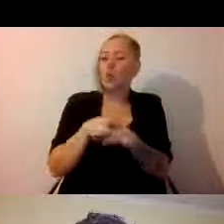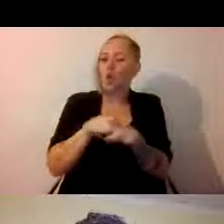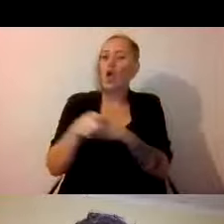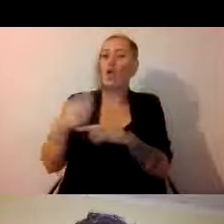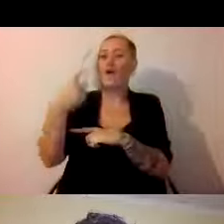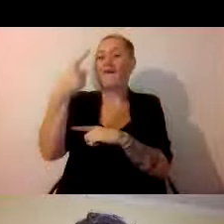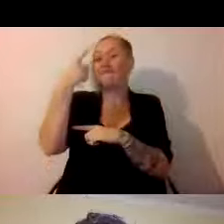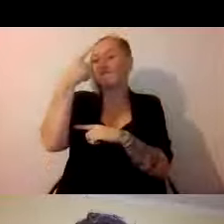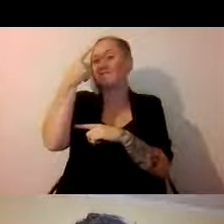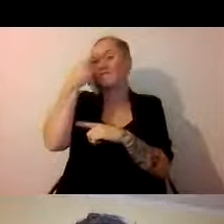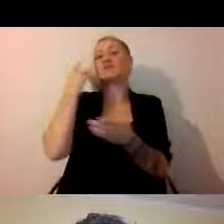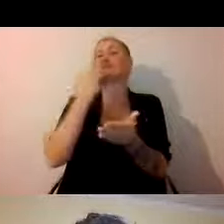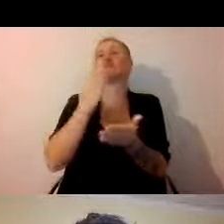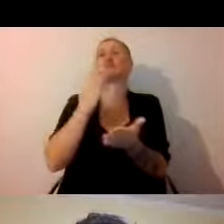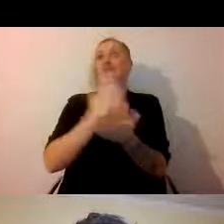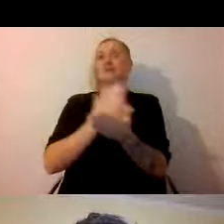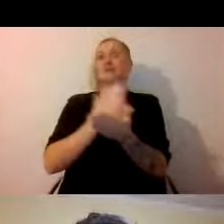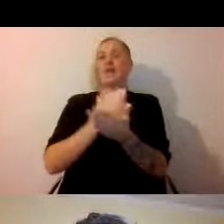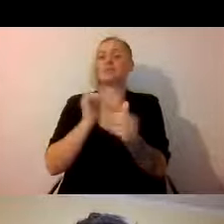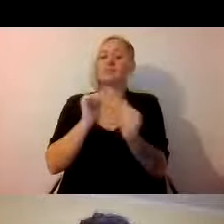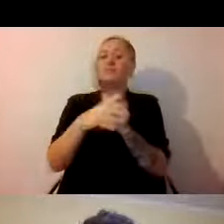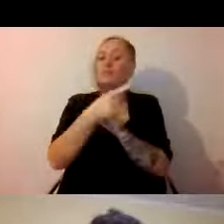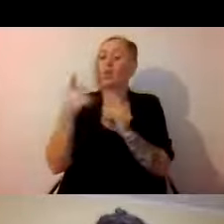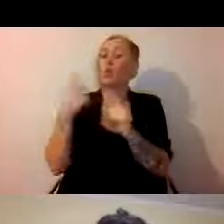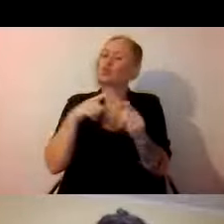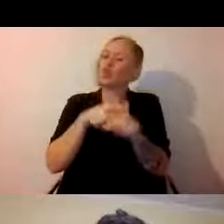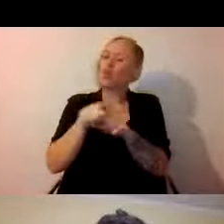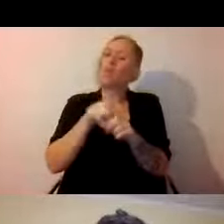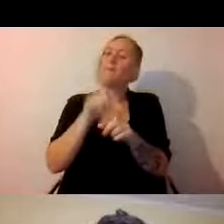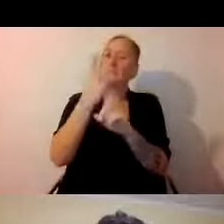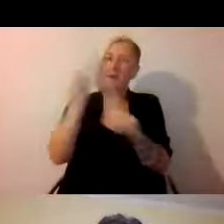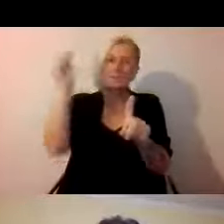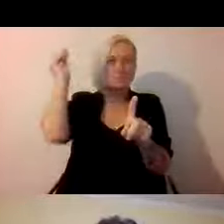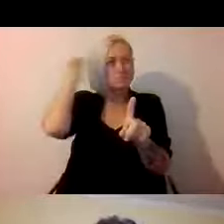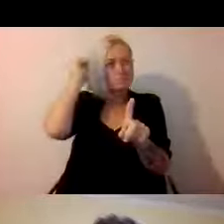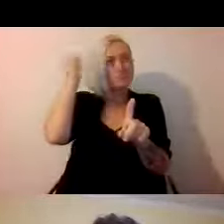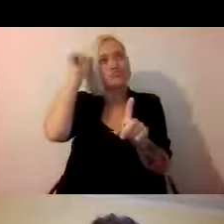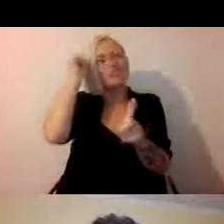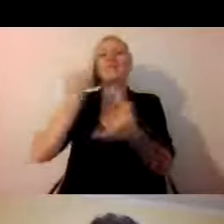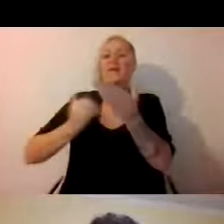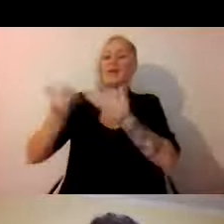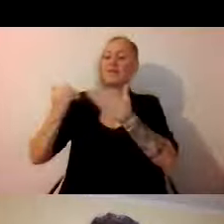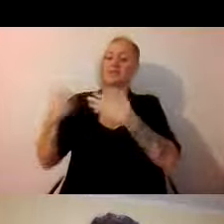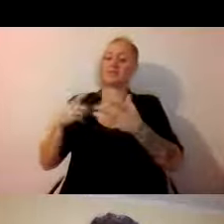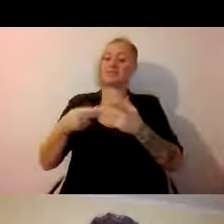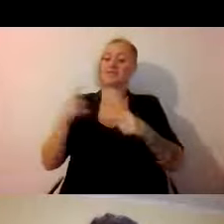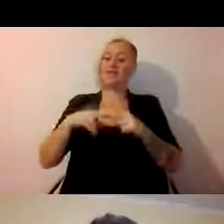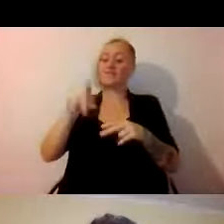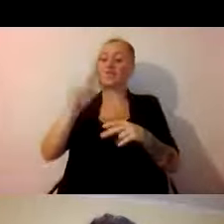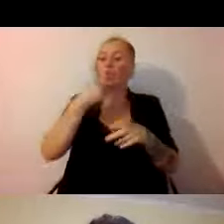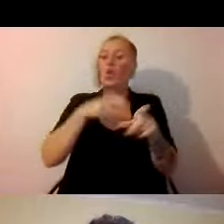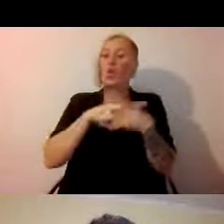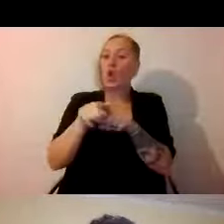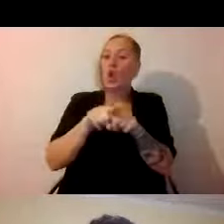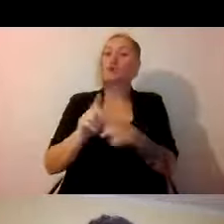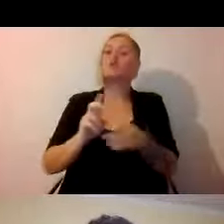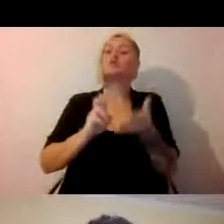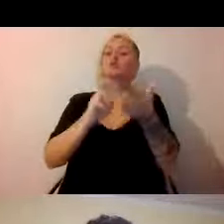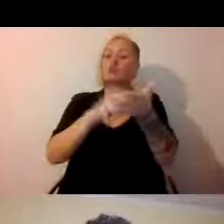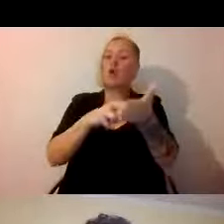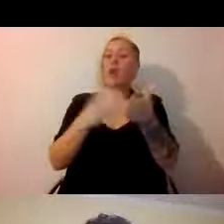that people would want to learn, but I guess it's worth keeping that history in mind. And if you are going to learn, signing up with a registered training organisation is